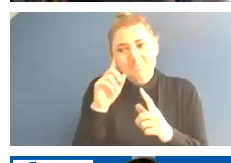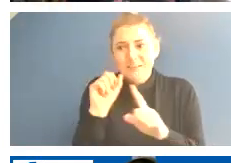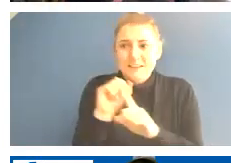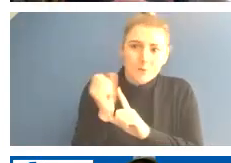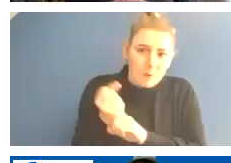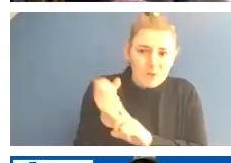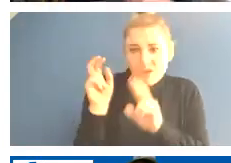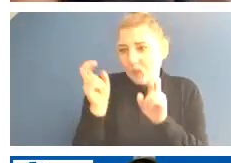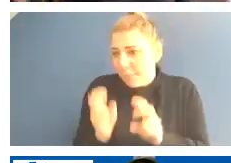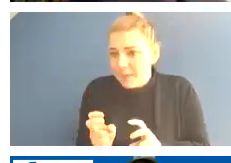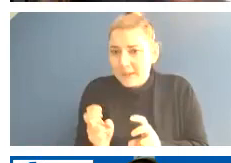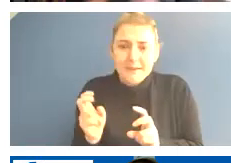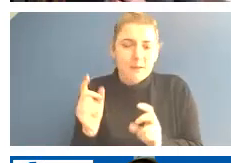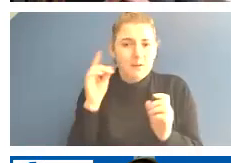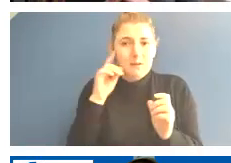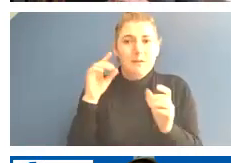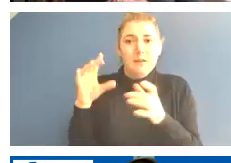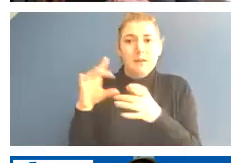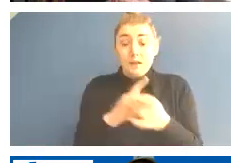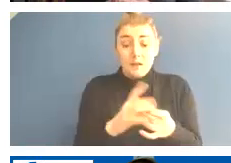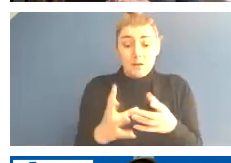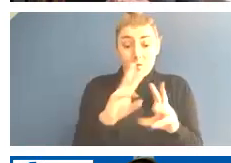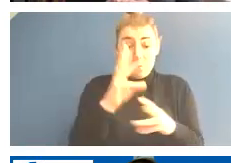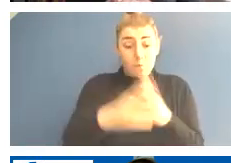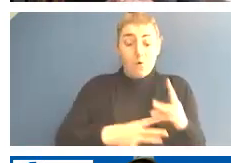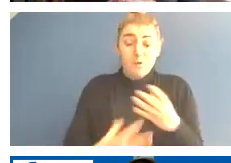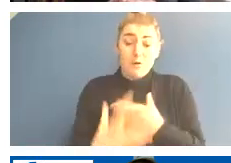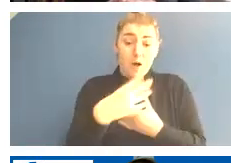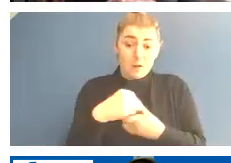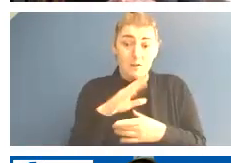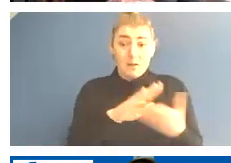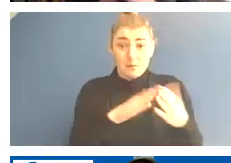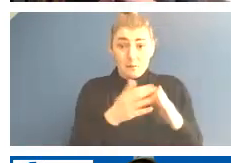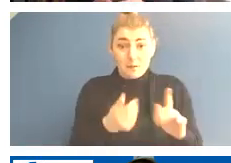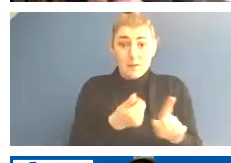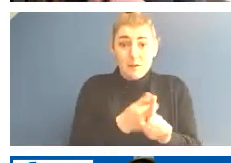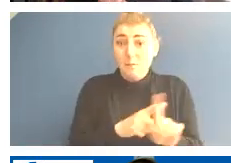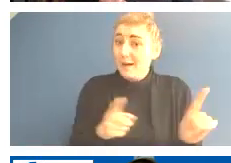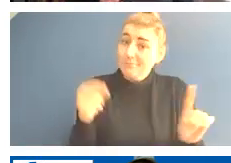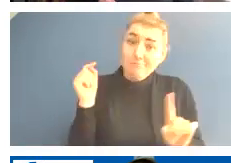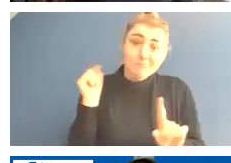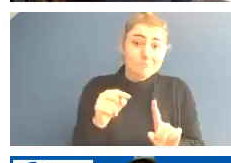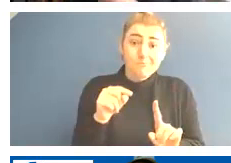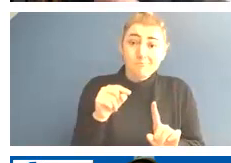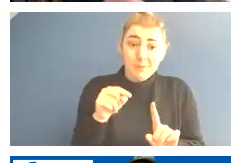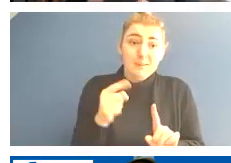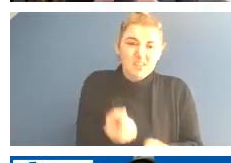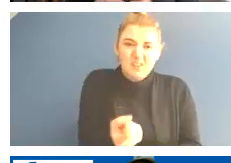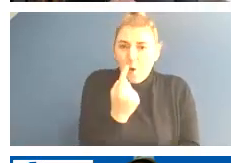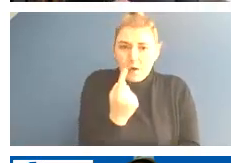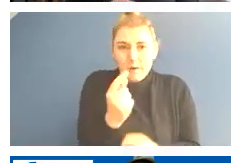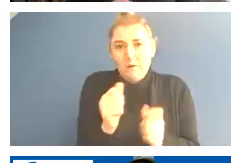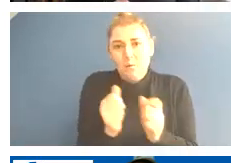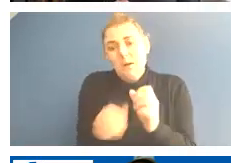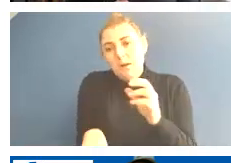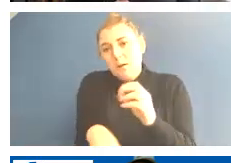within the world of autism and the autistic community, but I would say this is one of them, in addition to a few